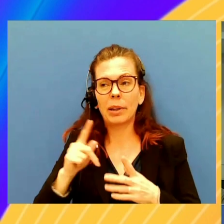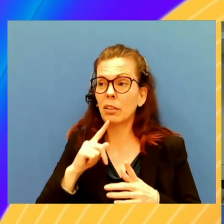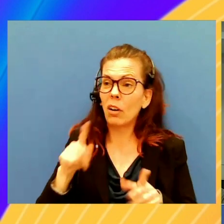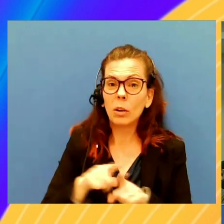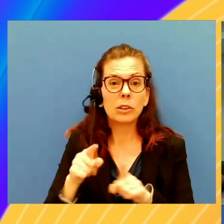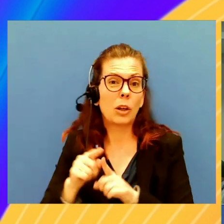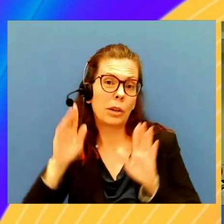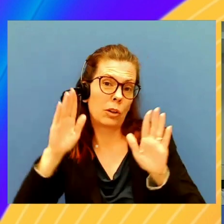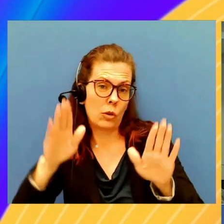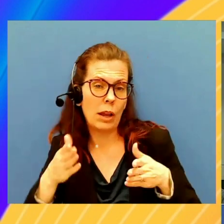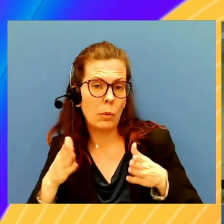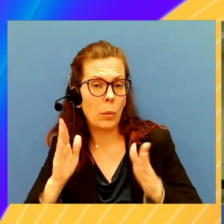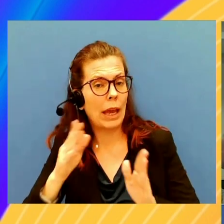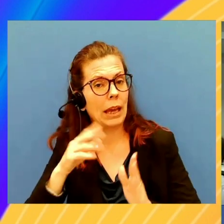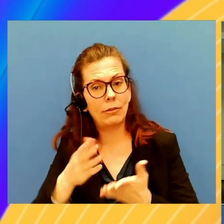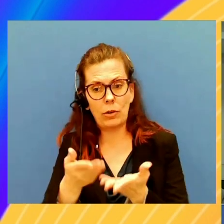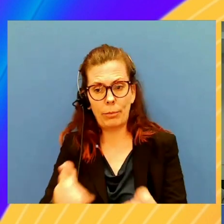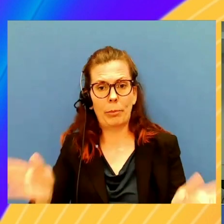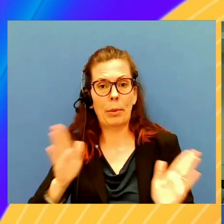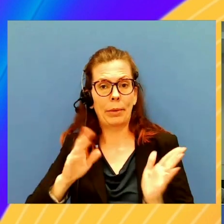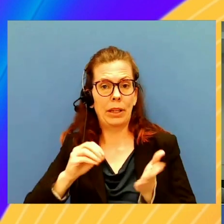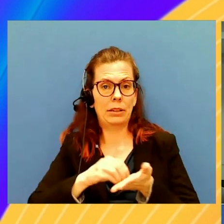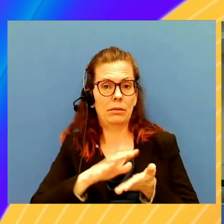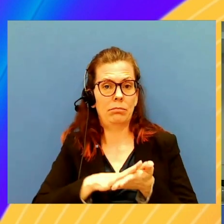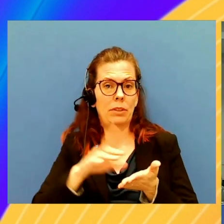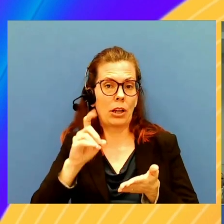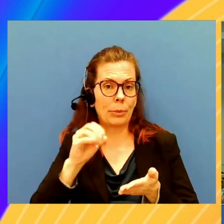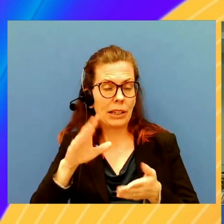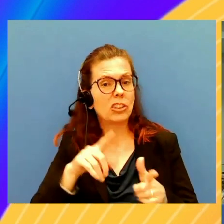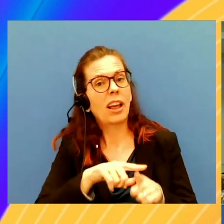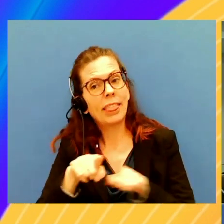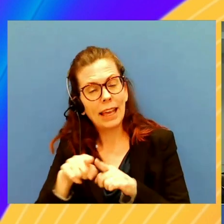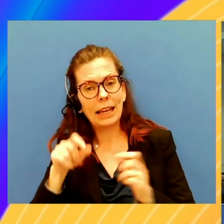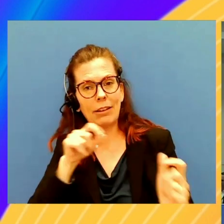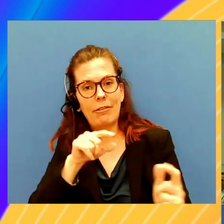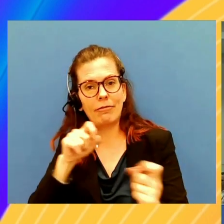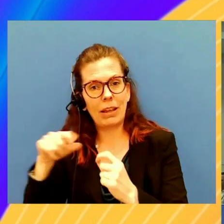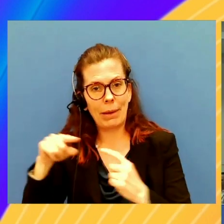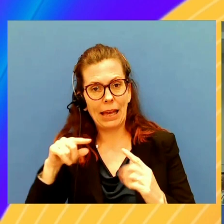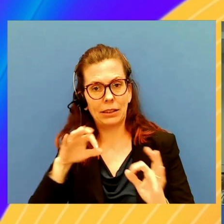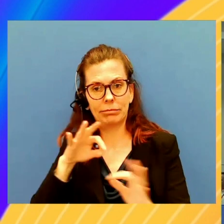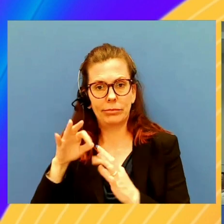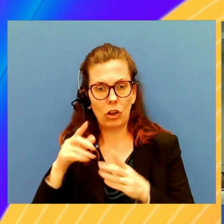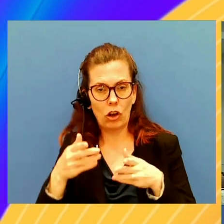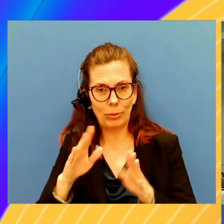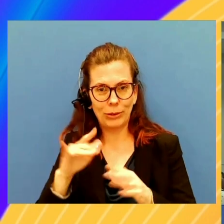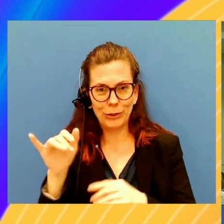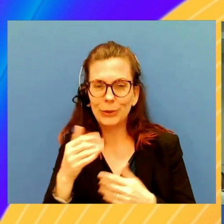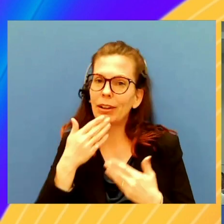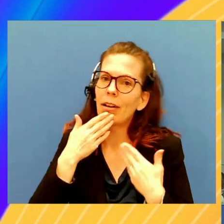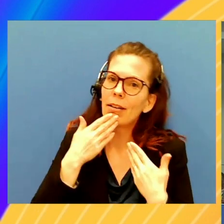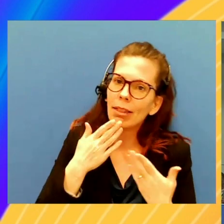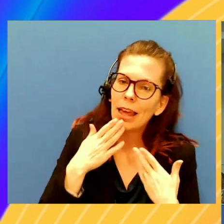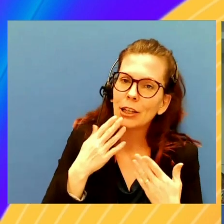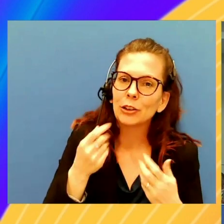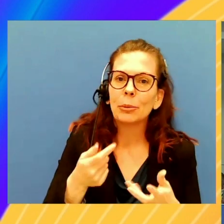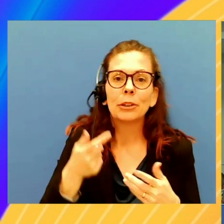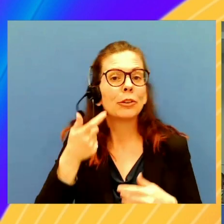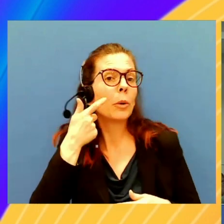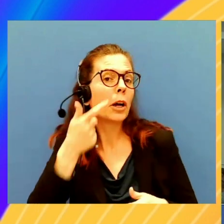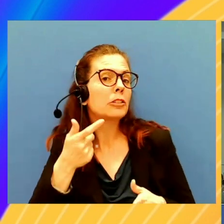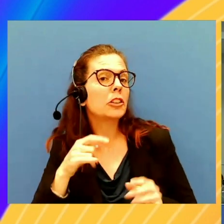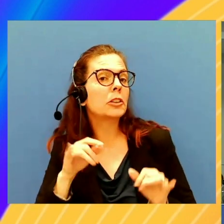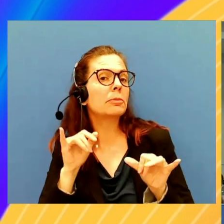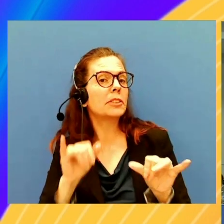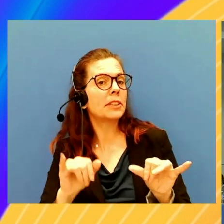also have a feedback loop. So thank you both for showing us all of that. Everyone, thank you so much for watching us. Stay tuned for